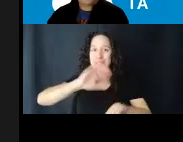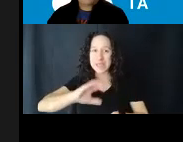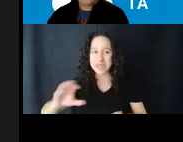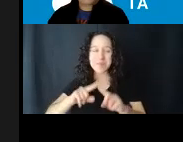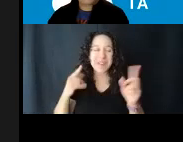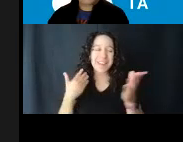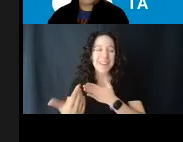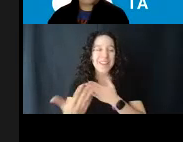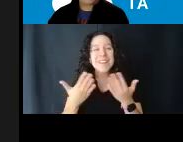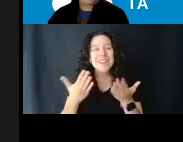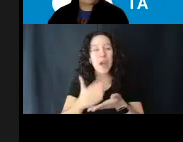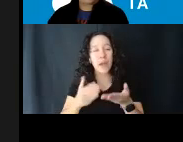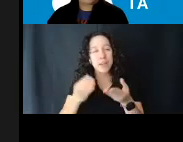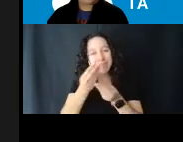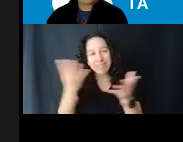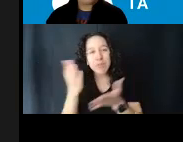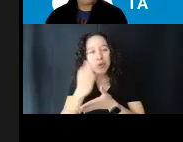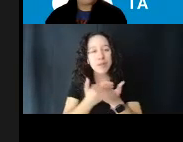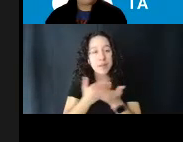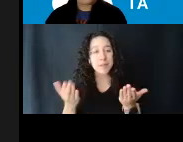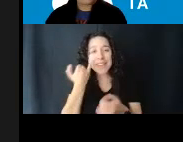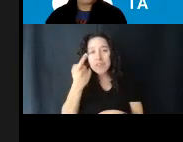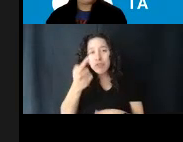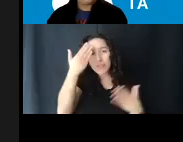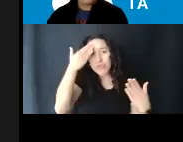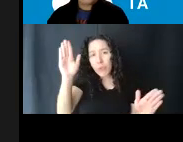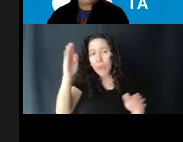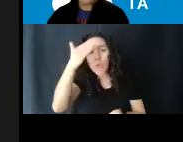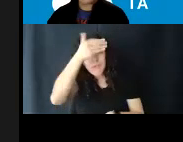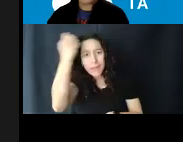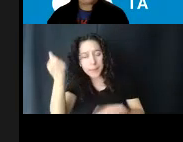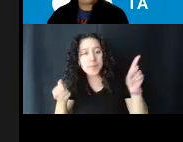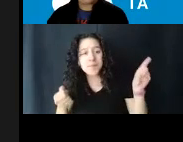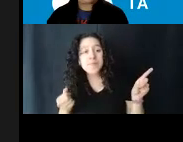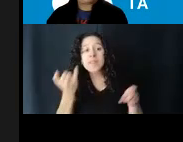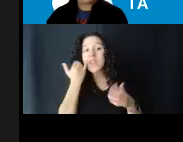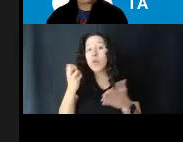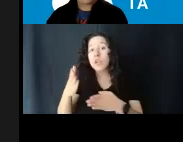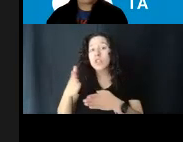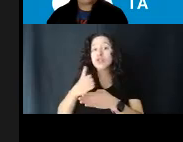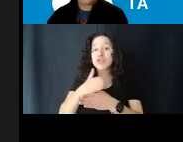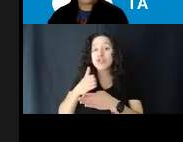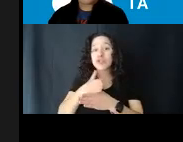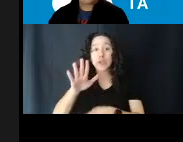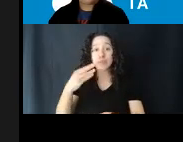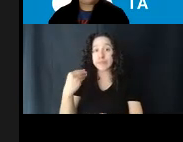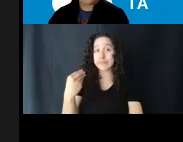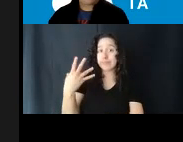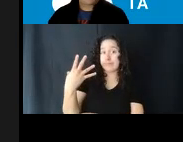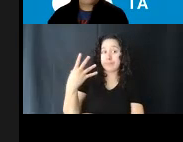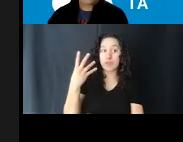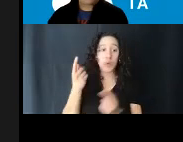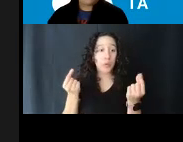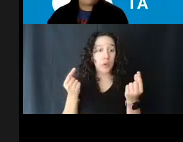of features to your attention in case you forgot. If you want to share or disable your camera, you can click on the little